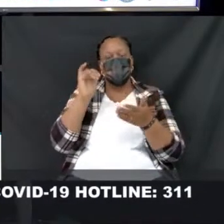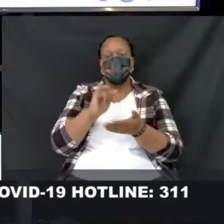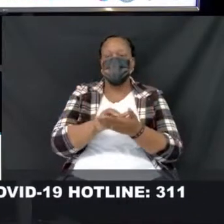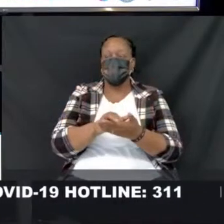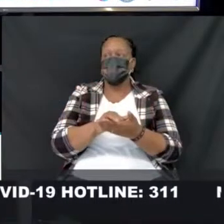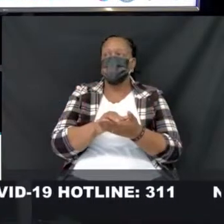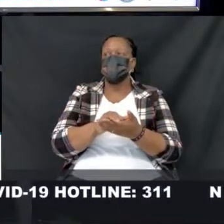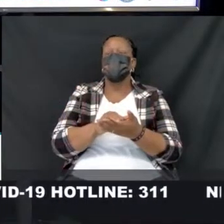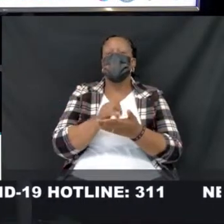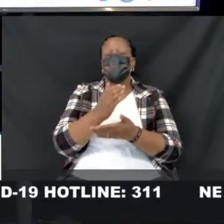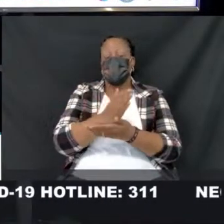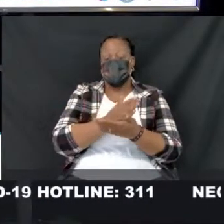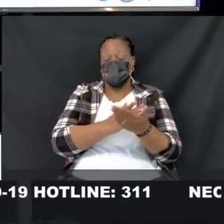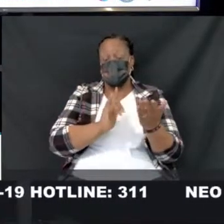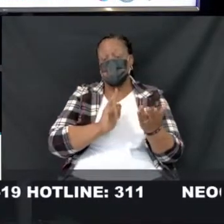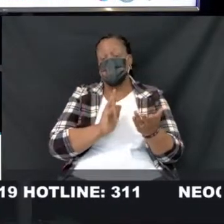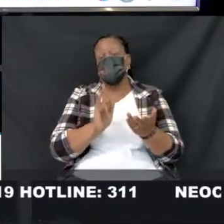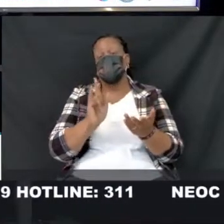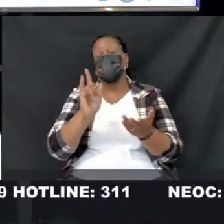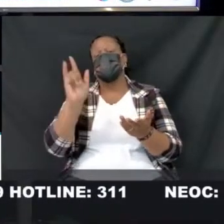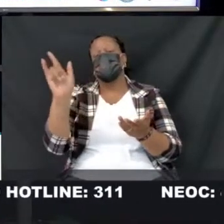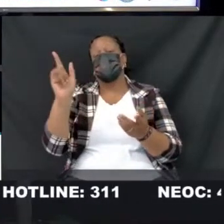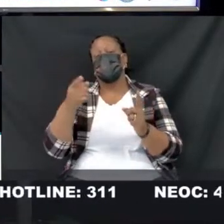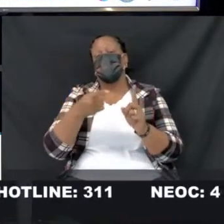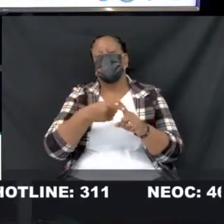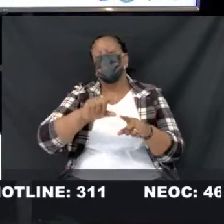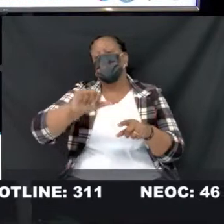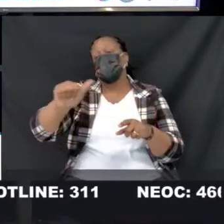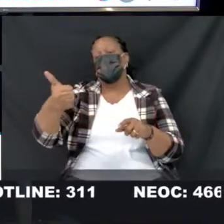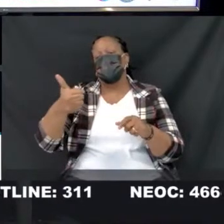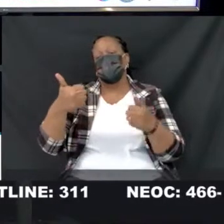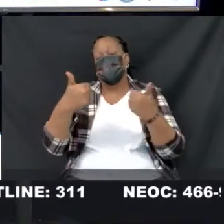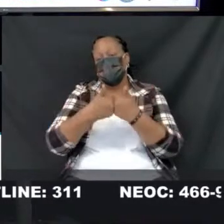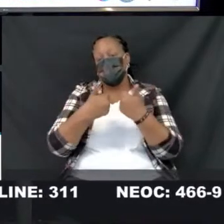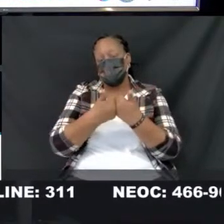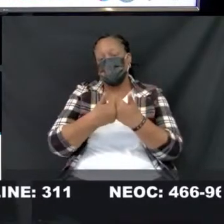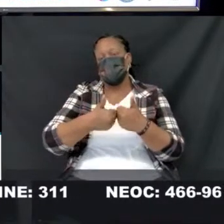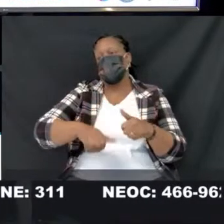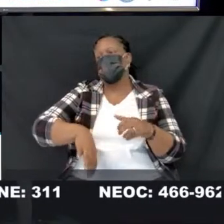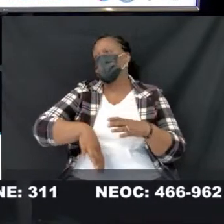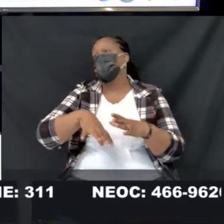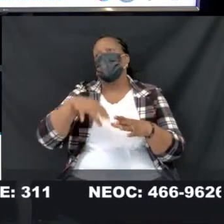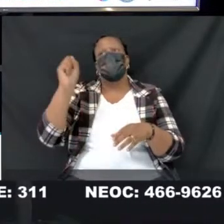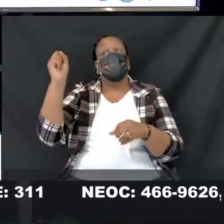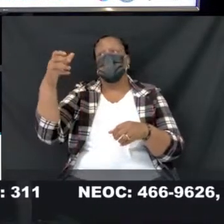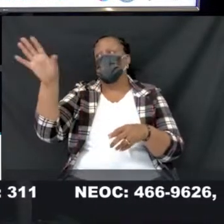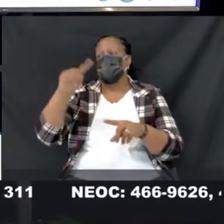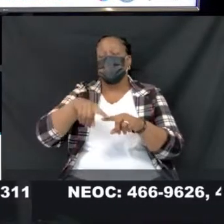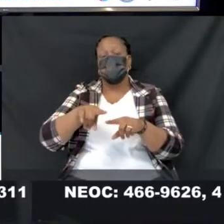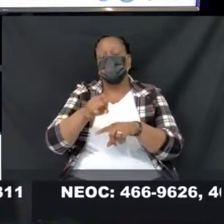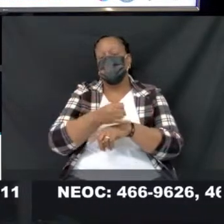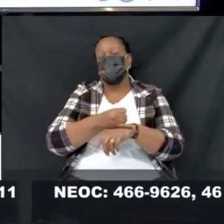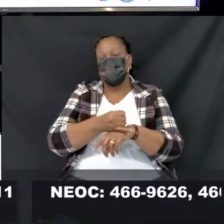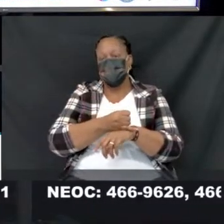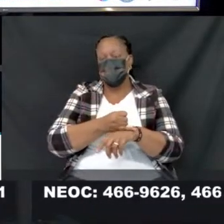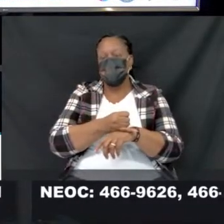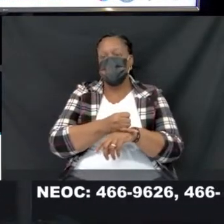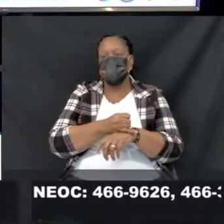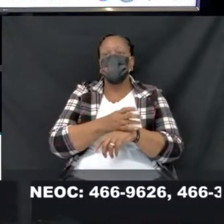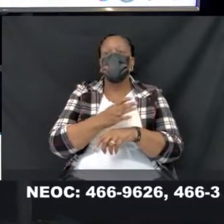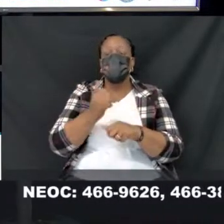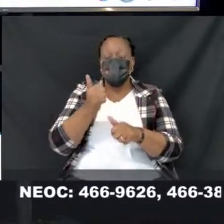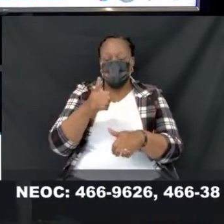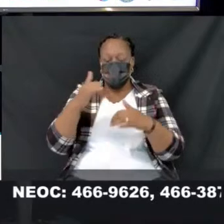overseas to represent the federation, and they have been doing well, and we must commend them, and we will continue to support them. And we